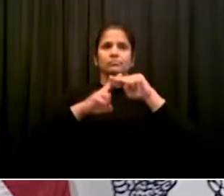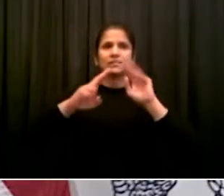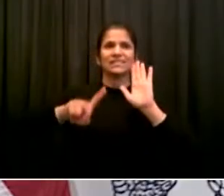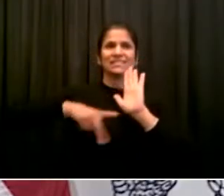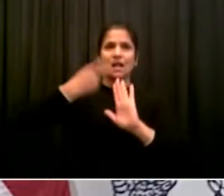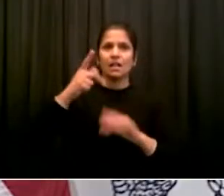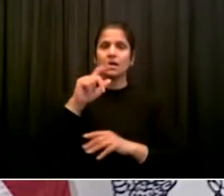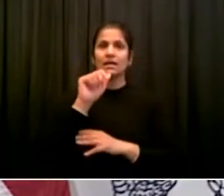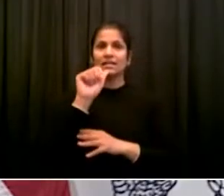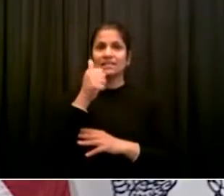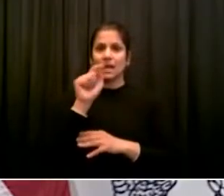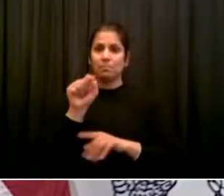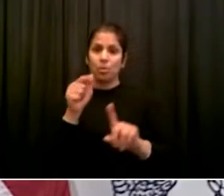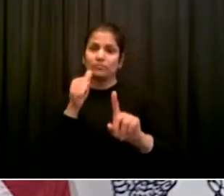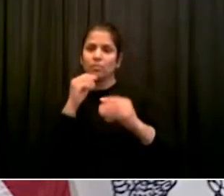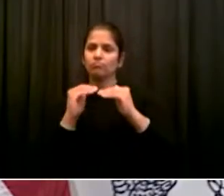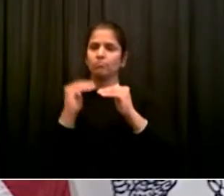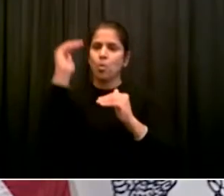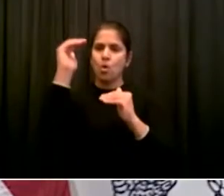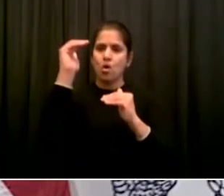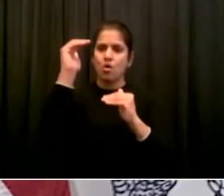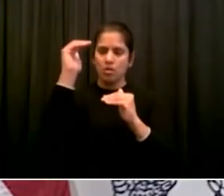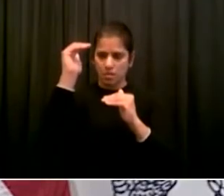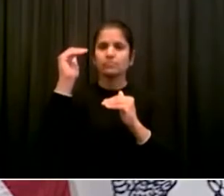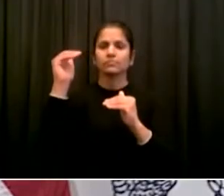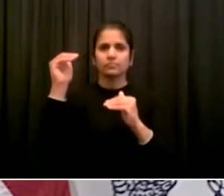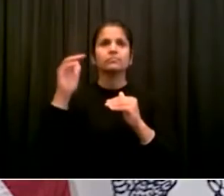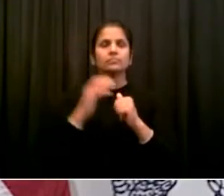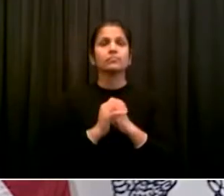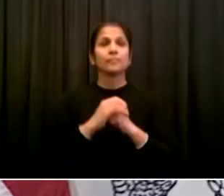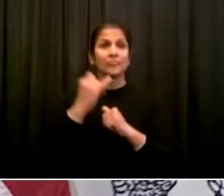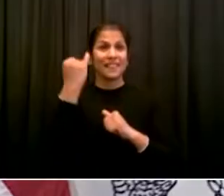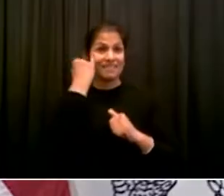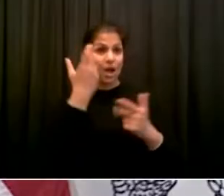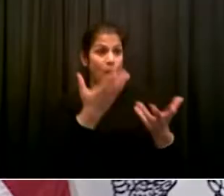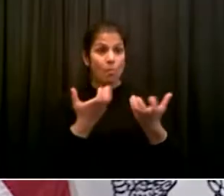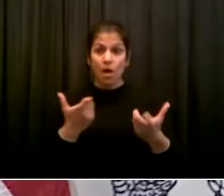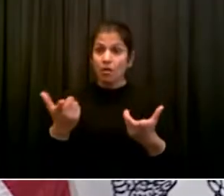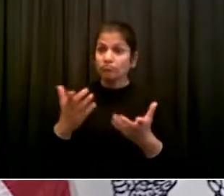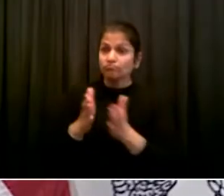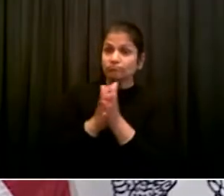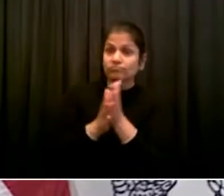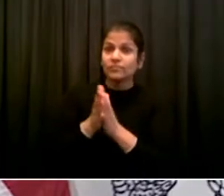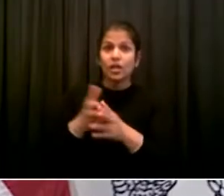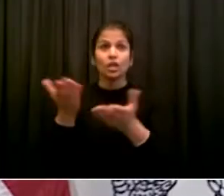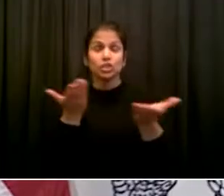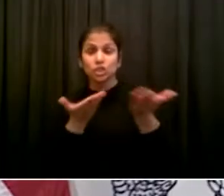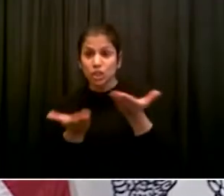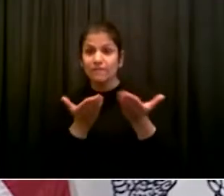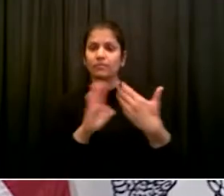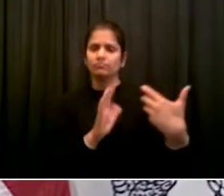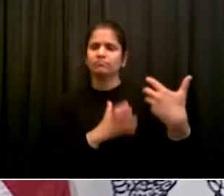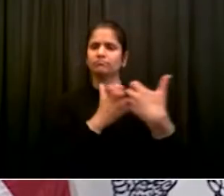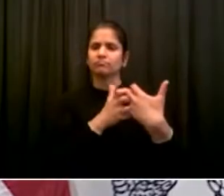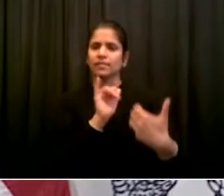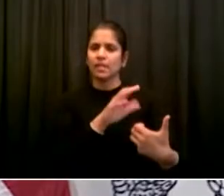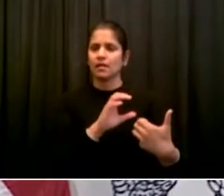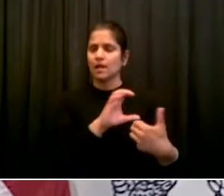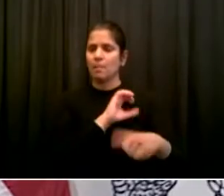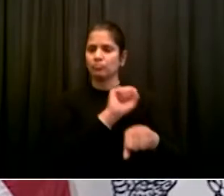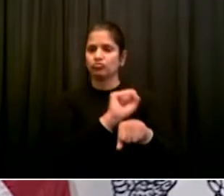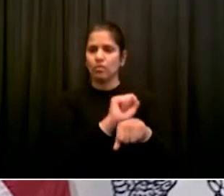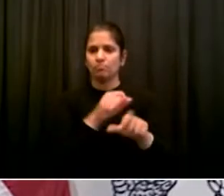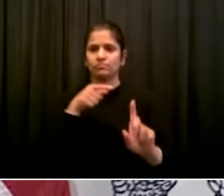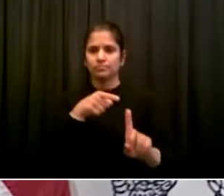City residents who want to serve this city on the NYPD. 5th, we're going to be forming a large